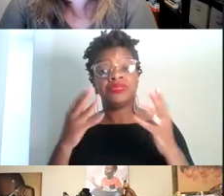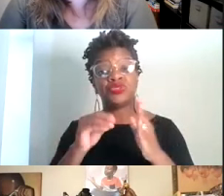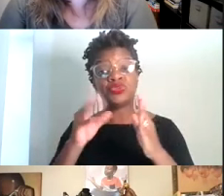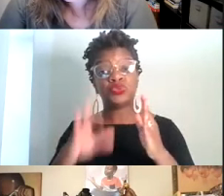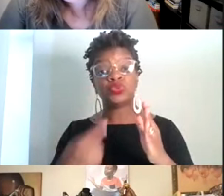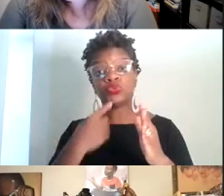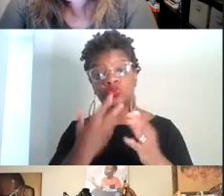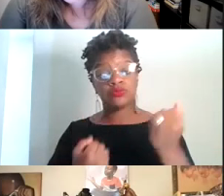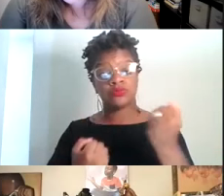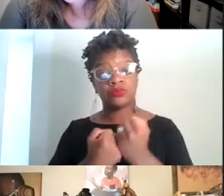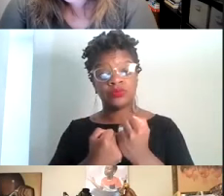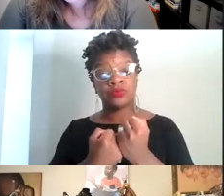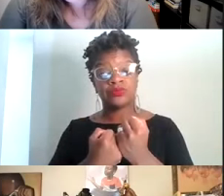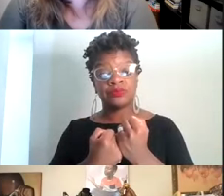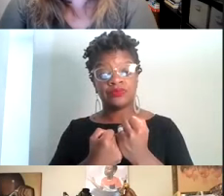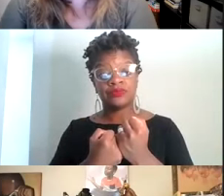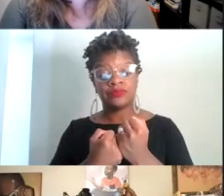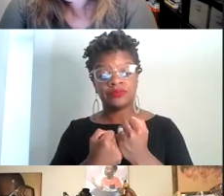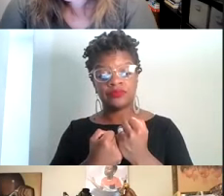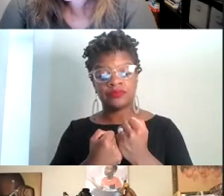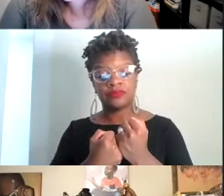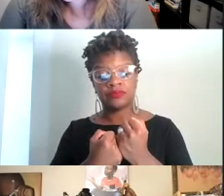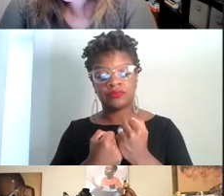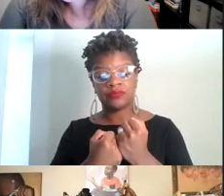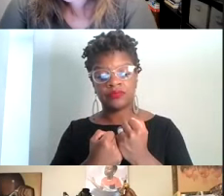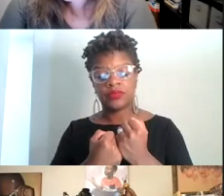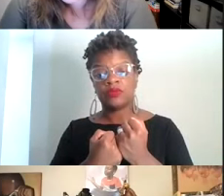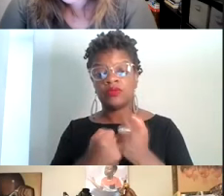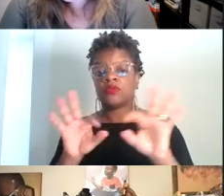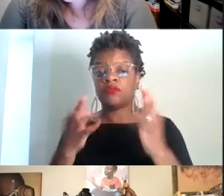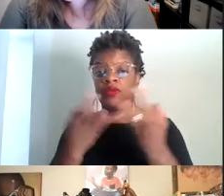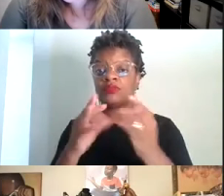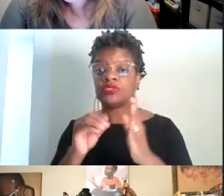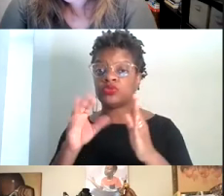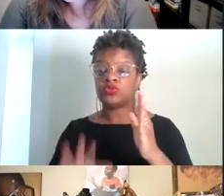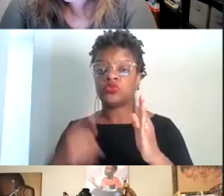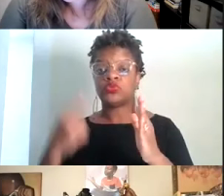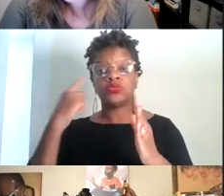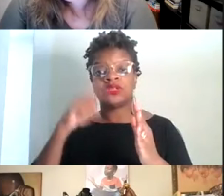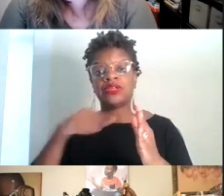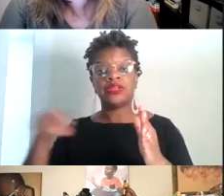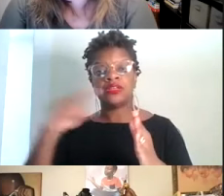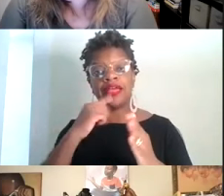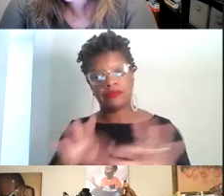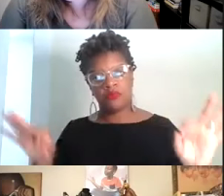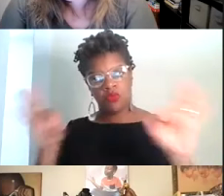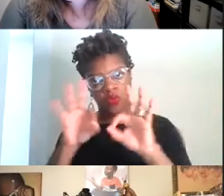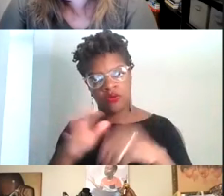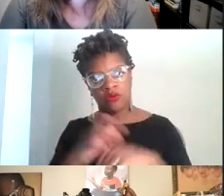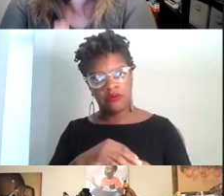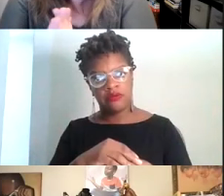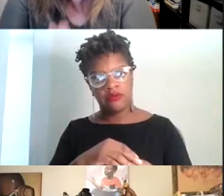And so let us view our families and students as the assets that they are, as